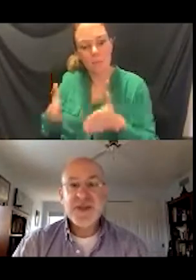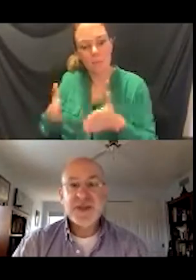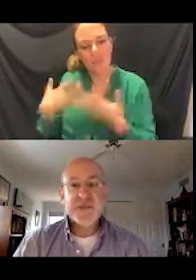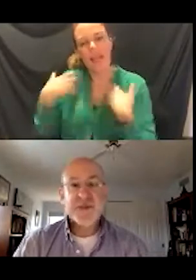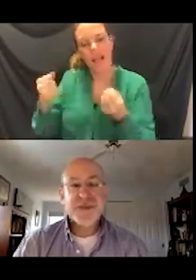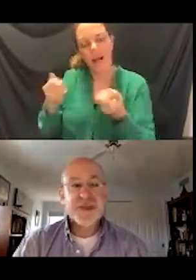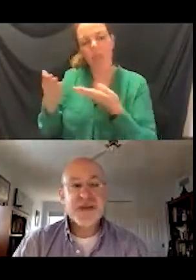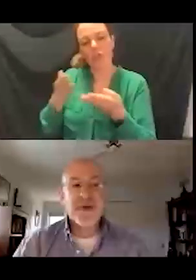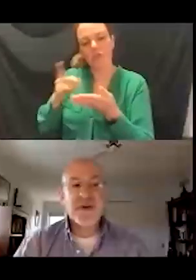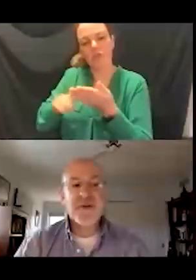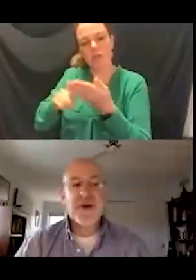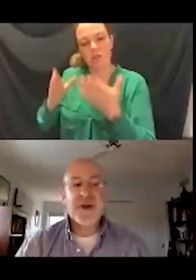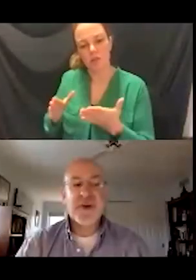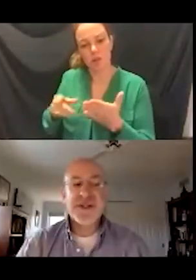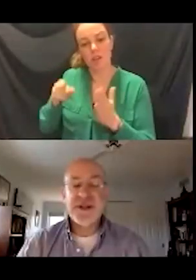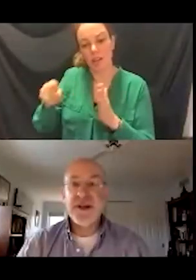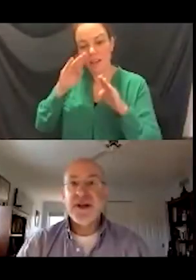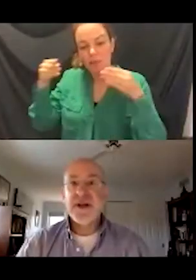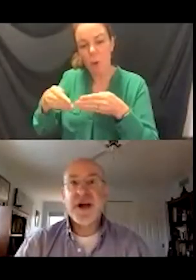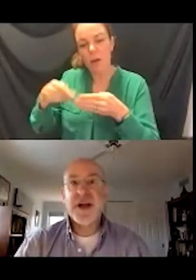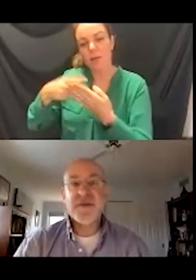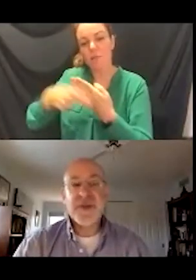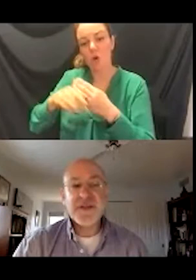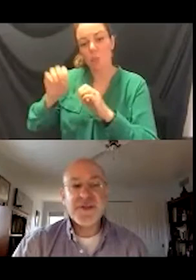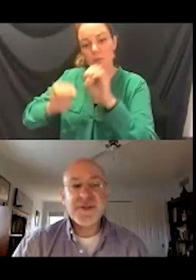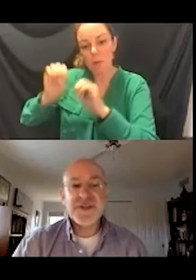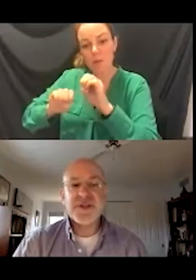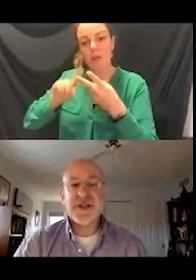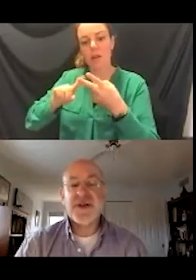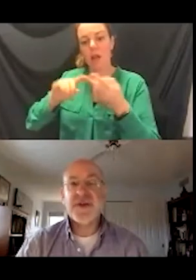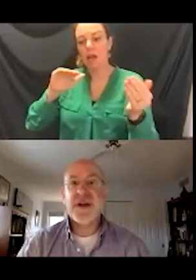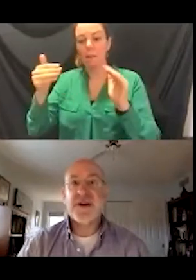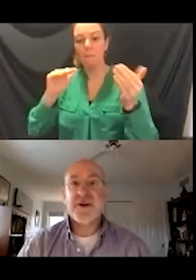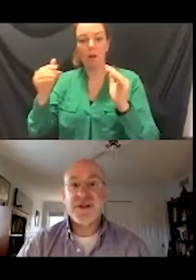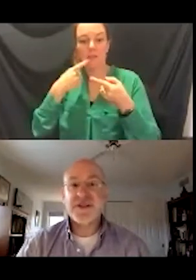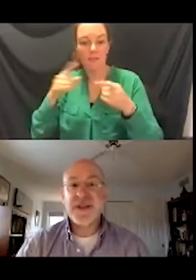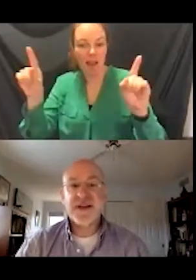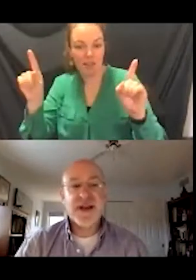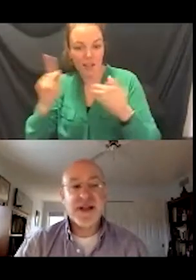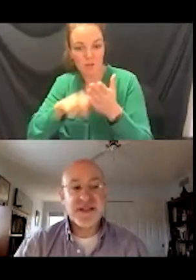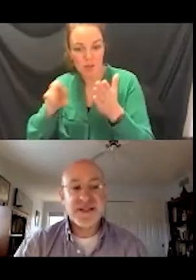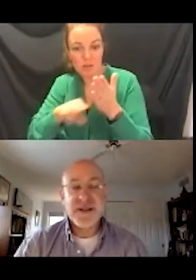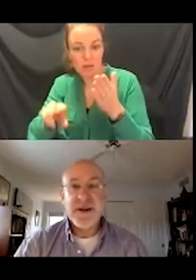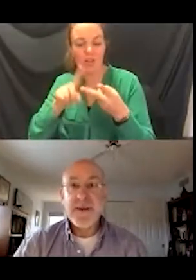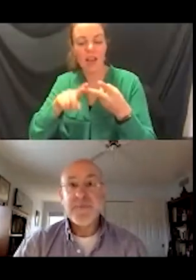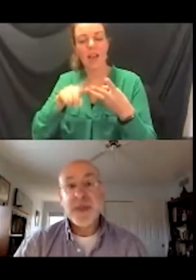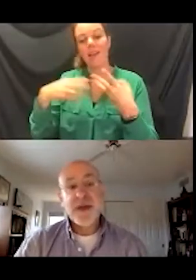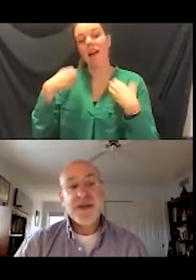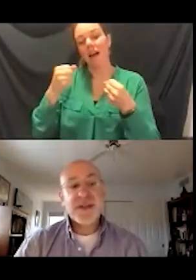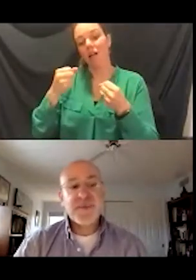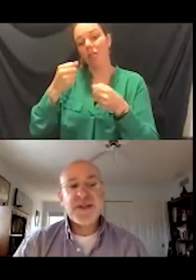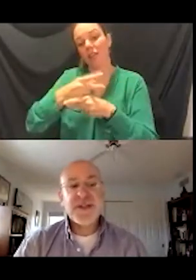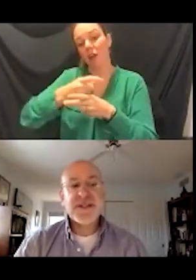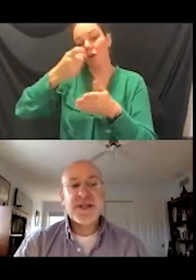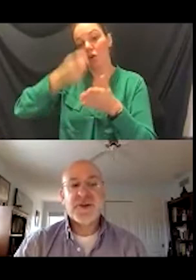His research focuses on program evaluation, comparative effectiveness research, and healthcare cost data analysis.